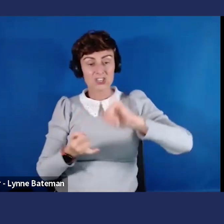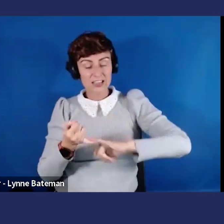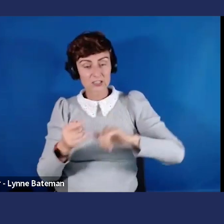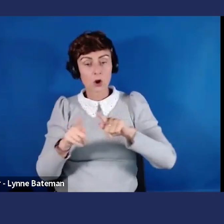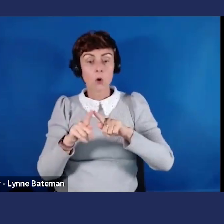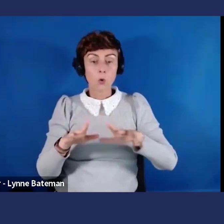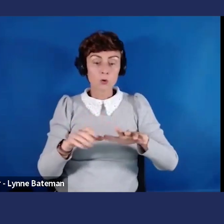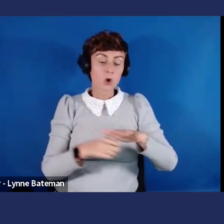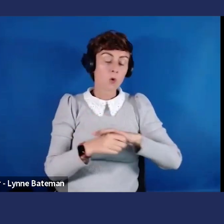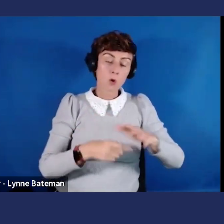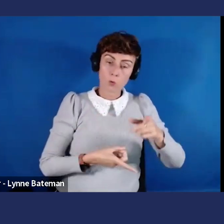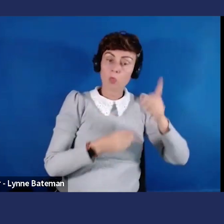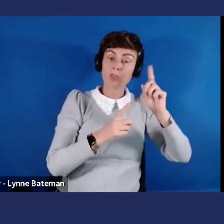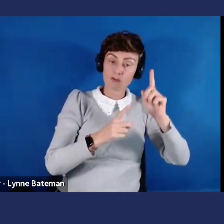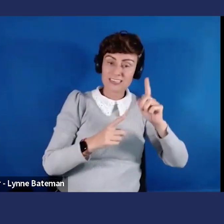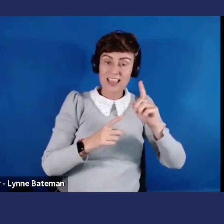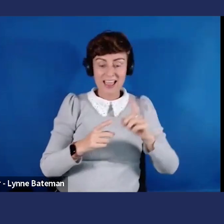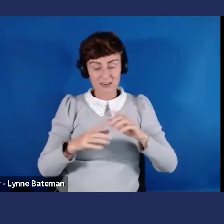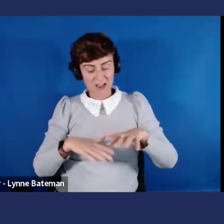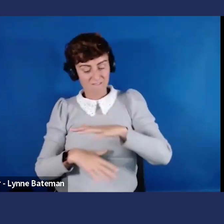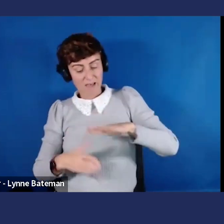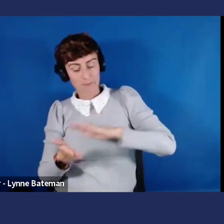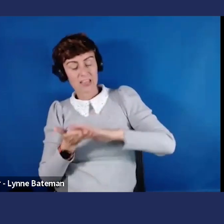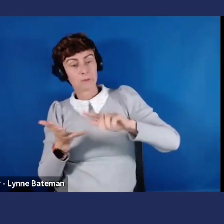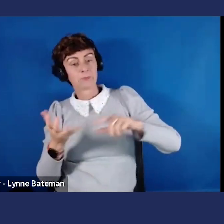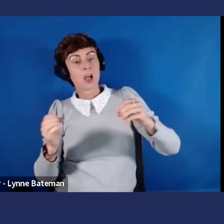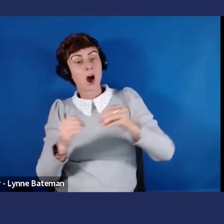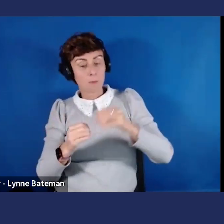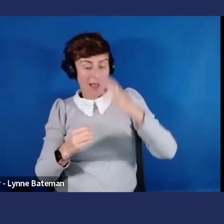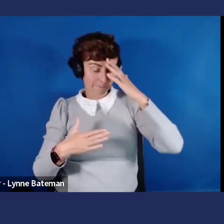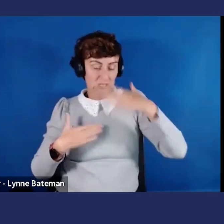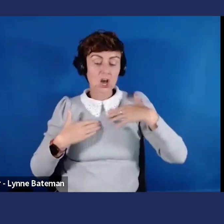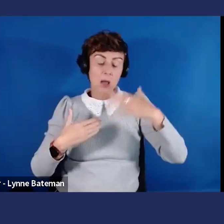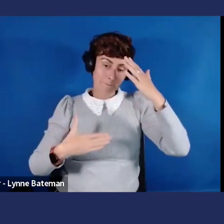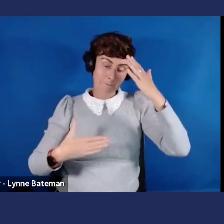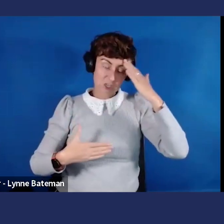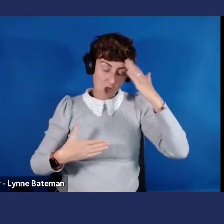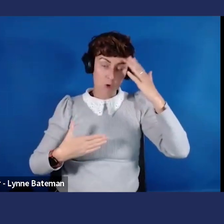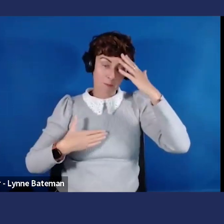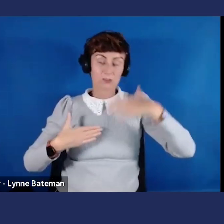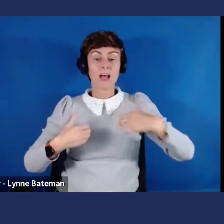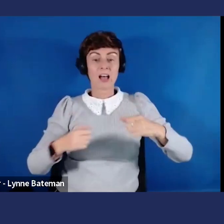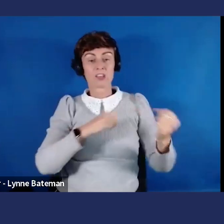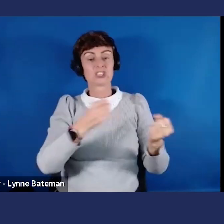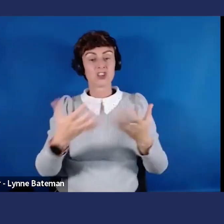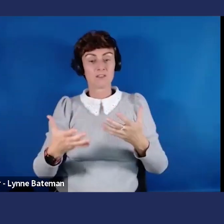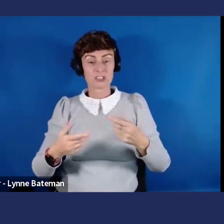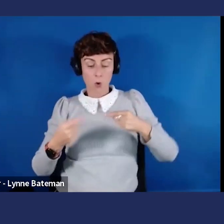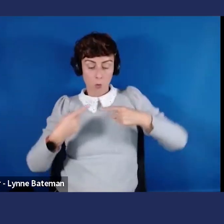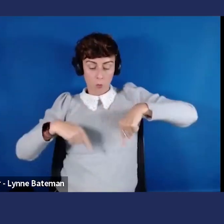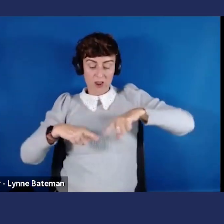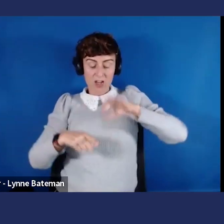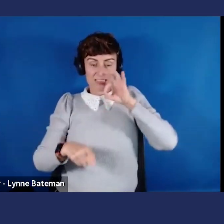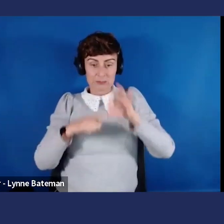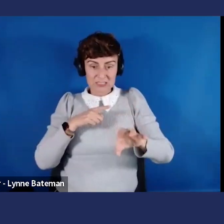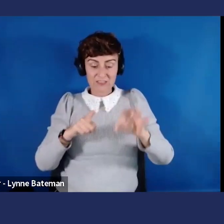through local authorities and family hubs and maternal mental health services. We're specifically a perinatal service, so we